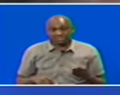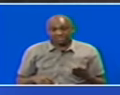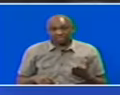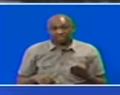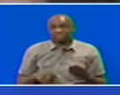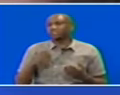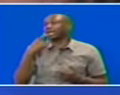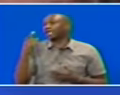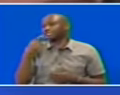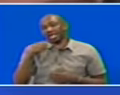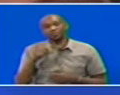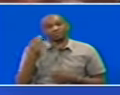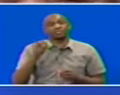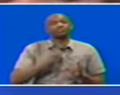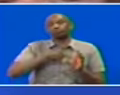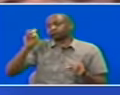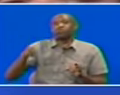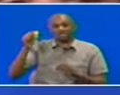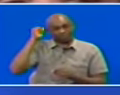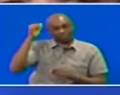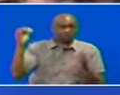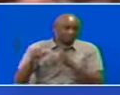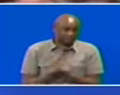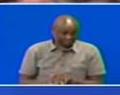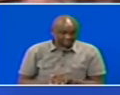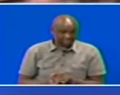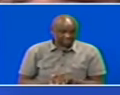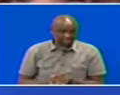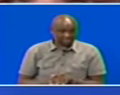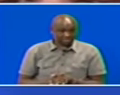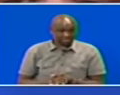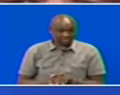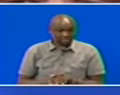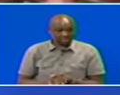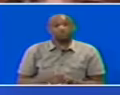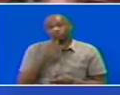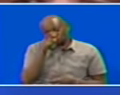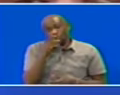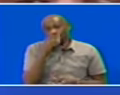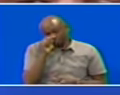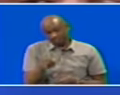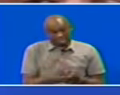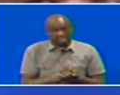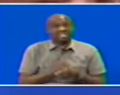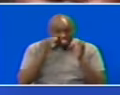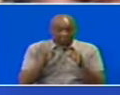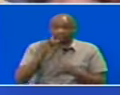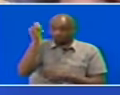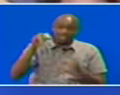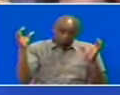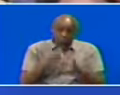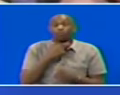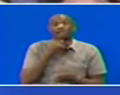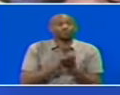moving into other parties, as is already imminent and is happening. Therefore, if the Jubilee Party wants to be